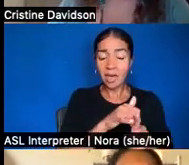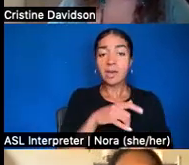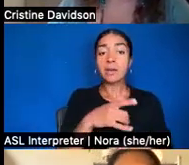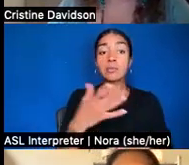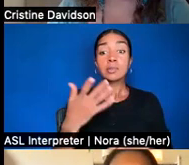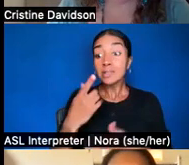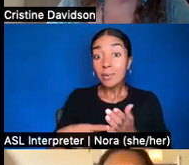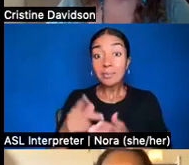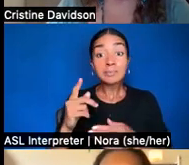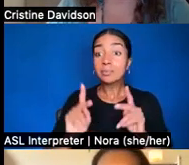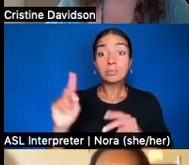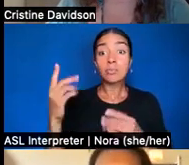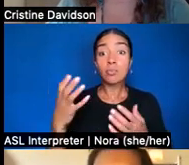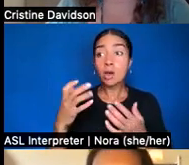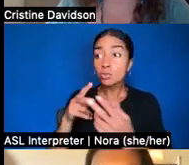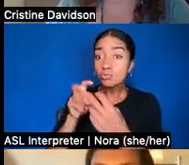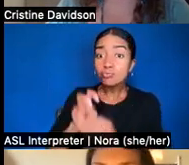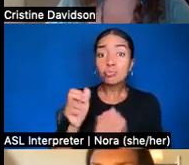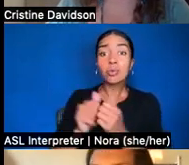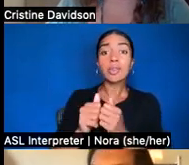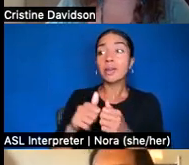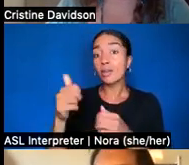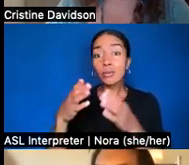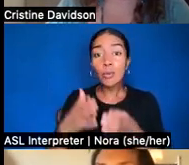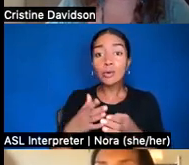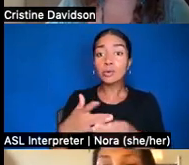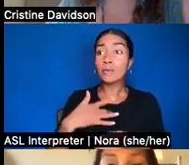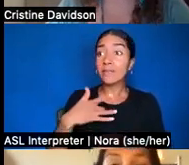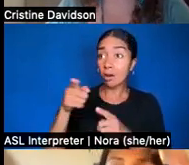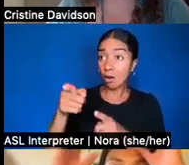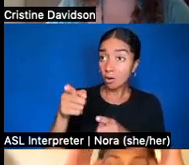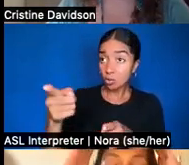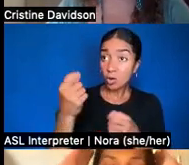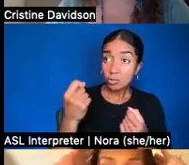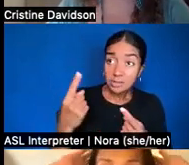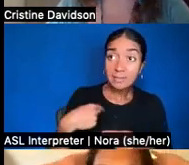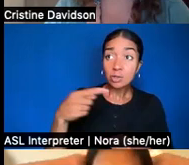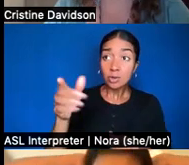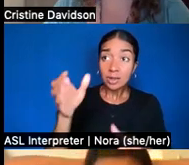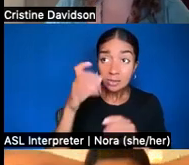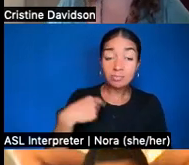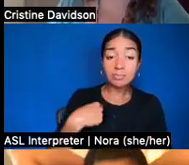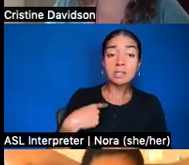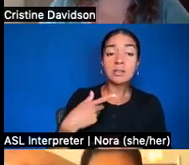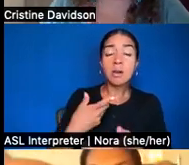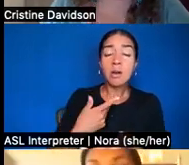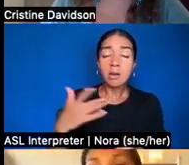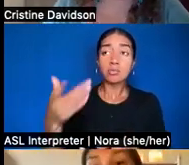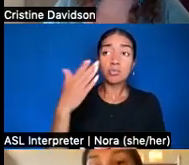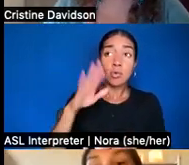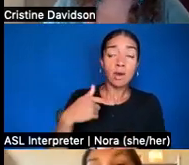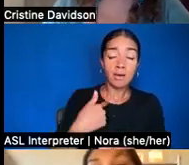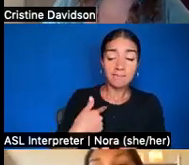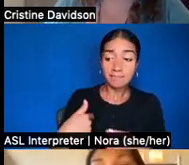matter, right? Maybe they just want to be a part of the movement to end the